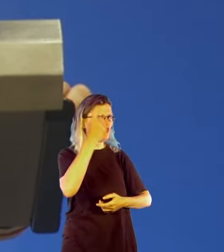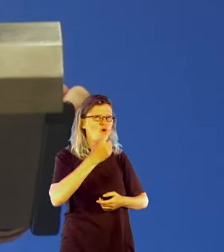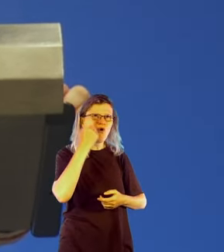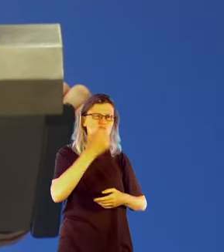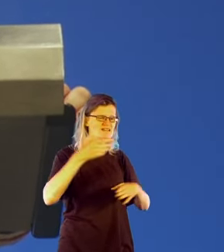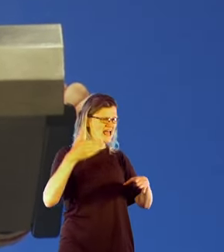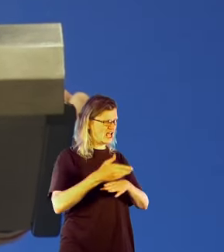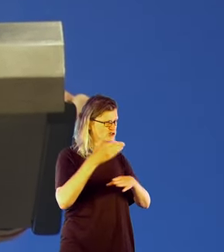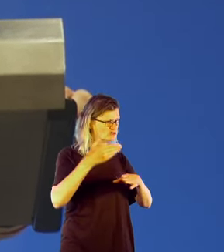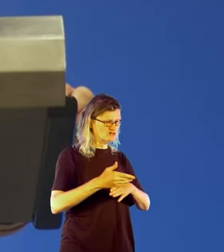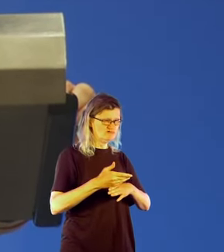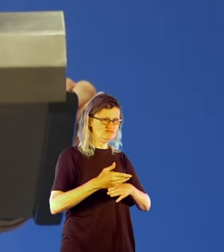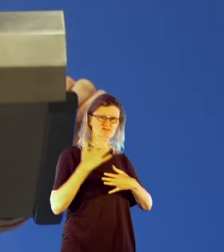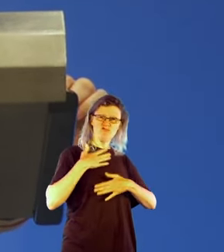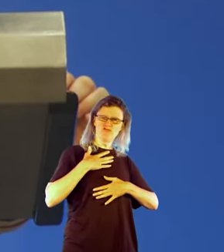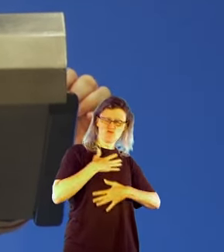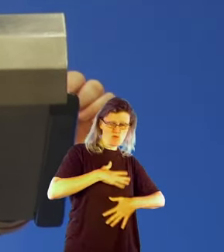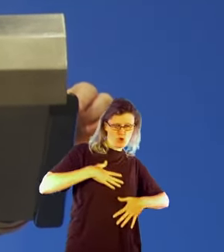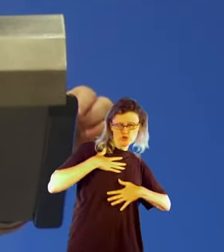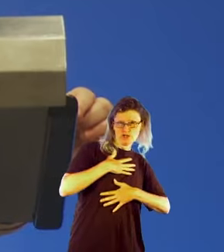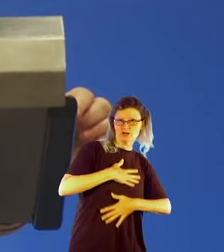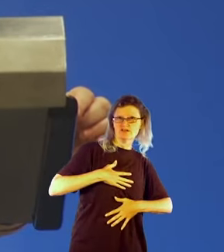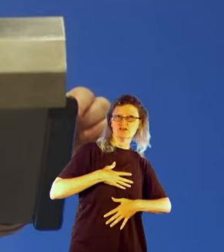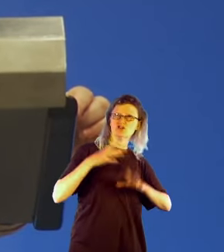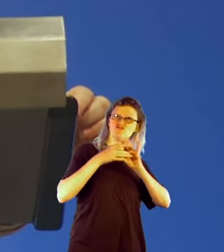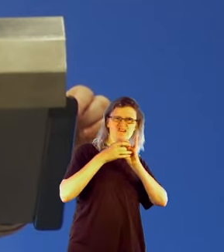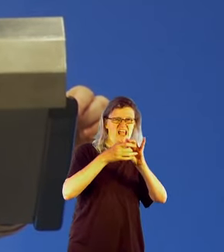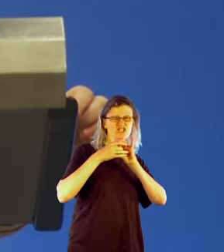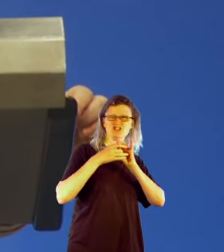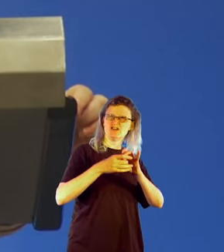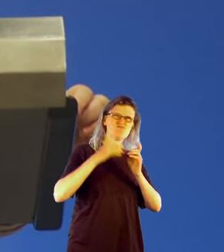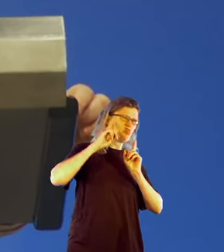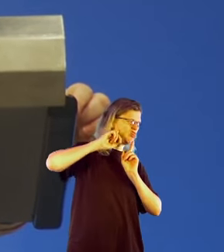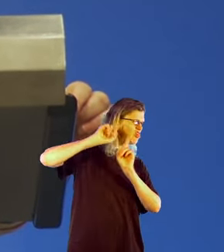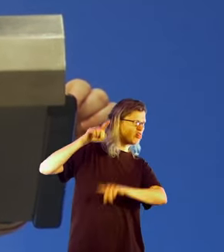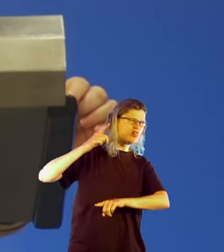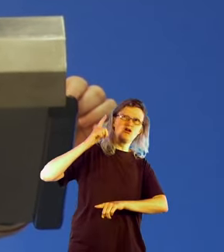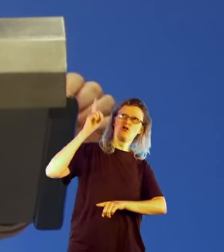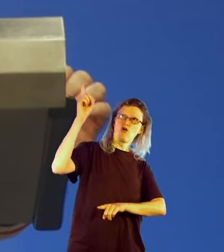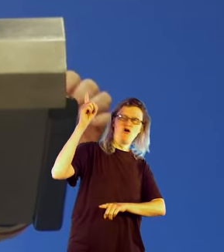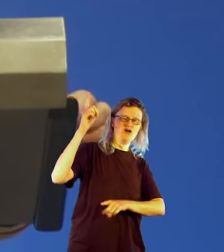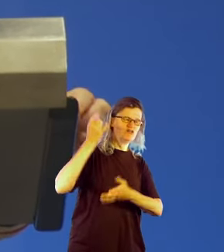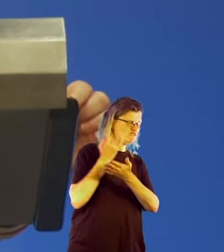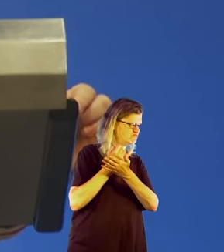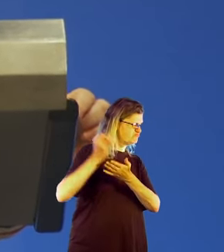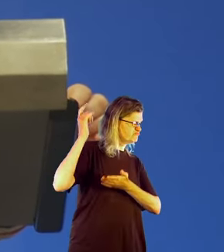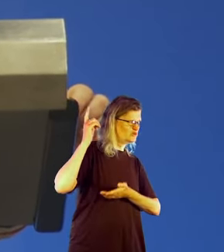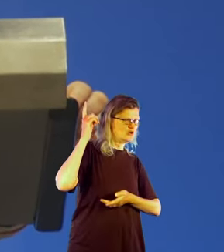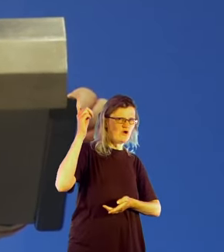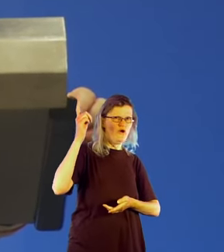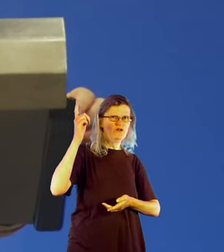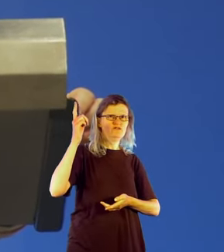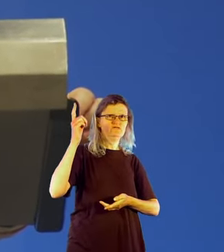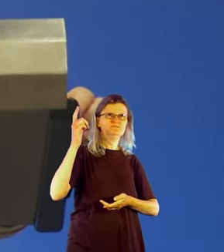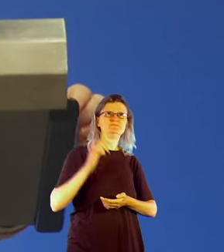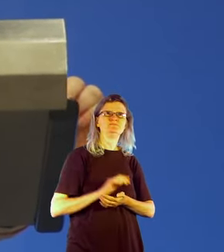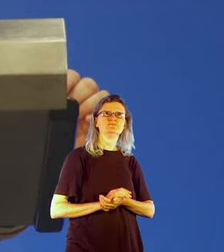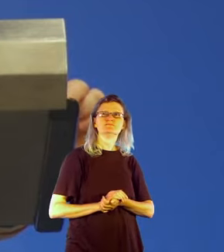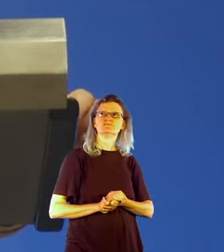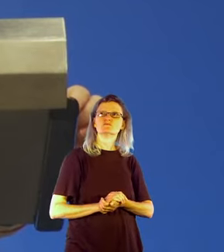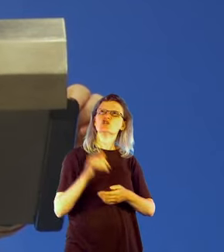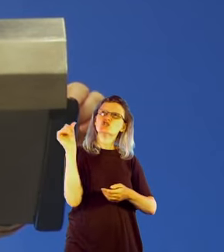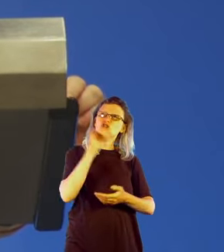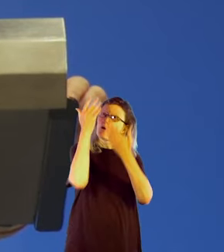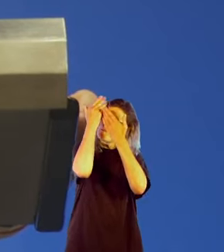We disobey him in our emotional lives and our relationships. And because we disobey him,